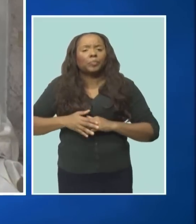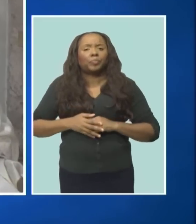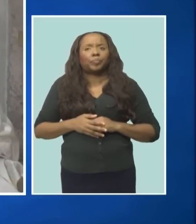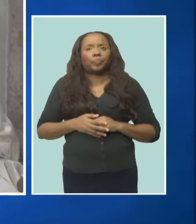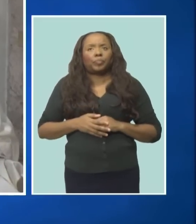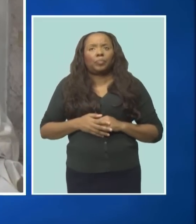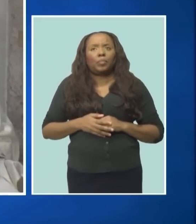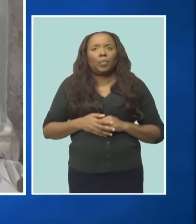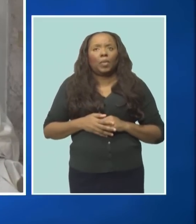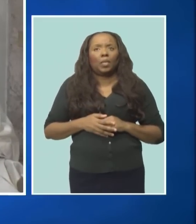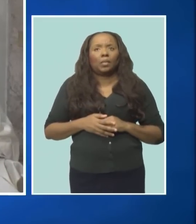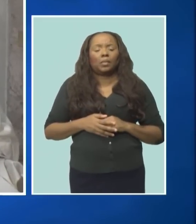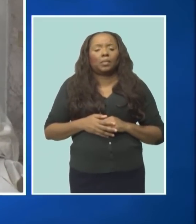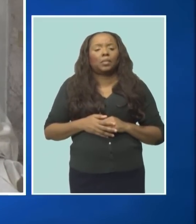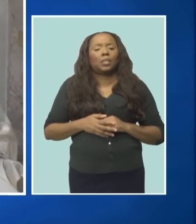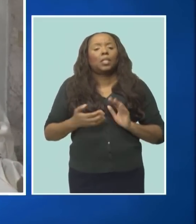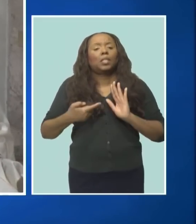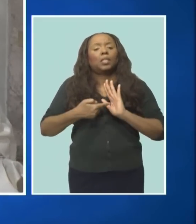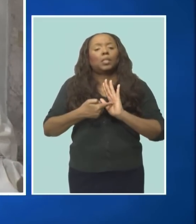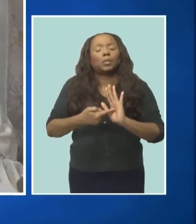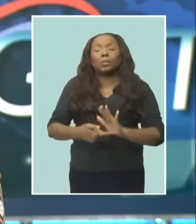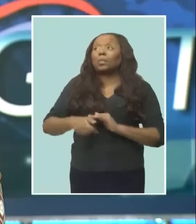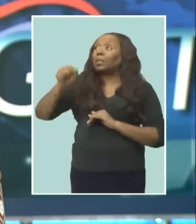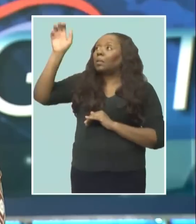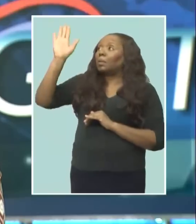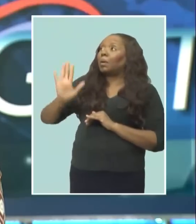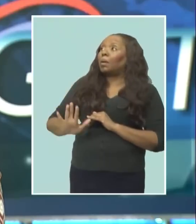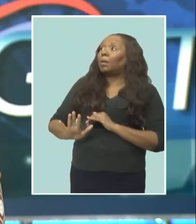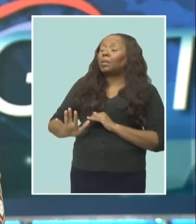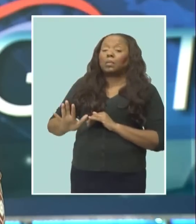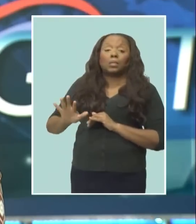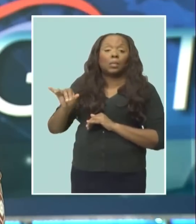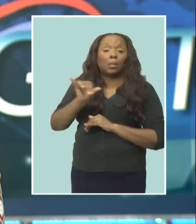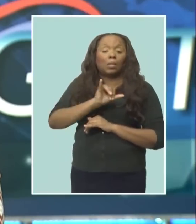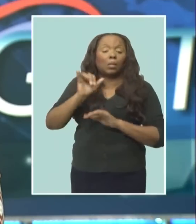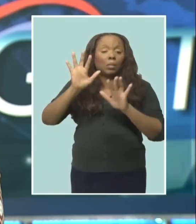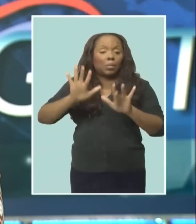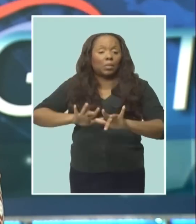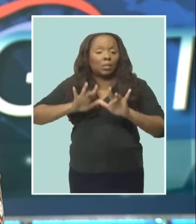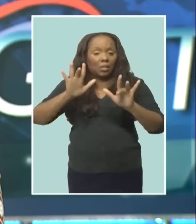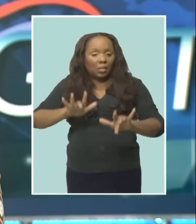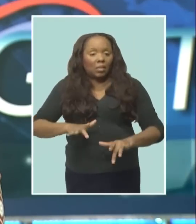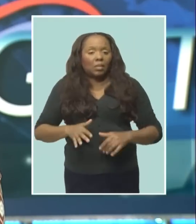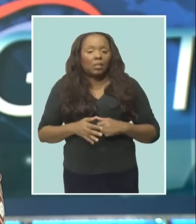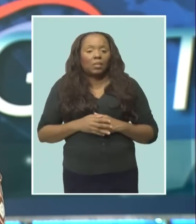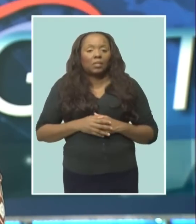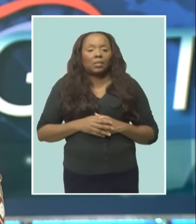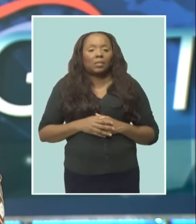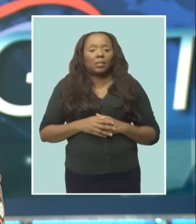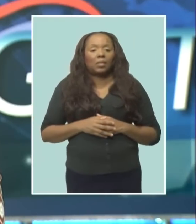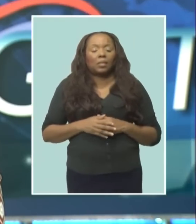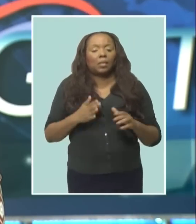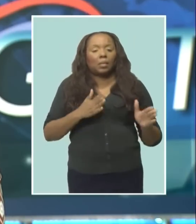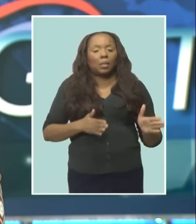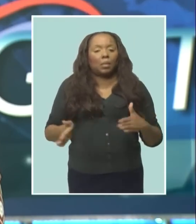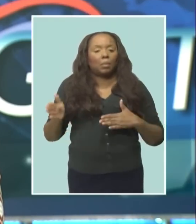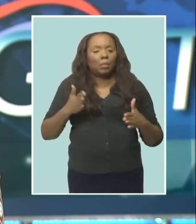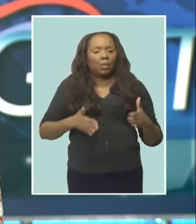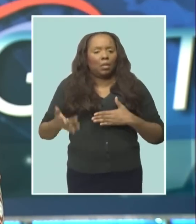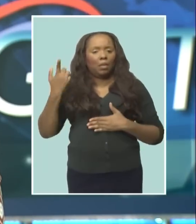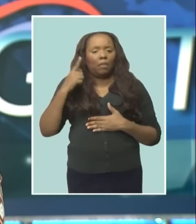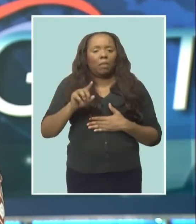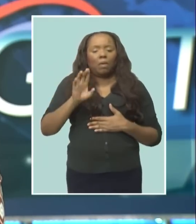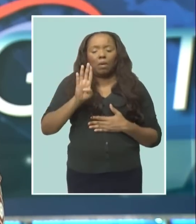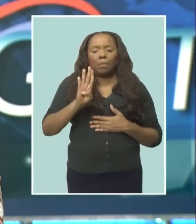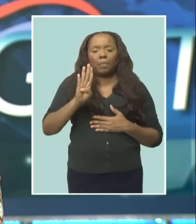the merciful Father. Plans for the highly anticipated Barbados Workers Union annual Mayday